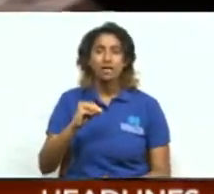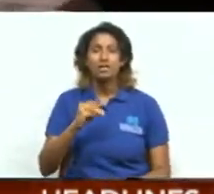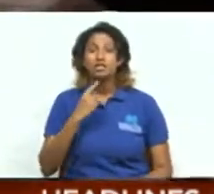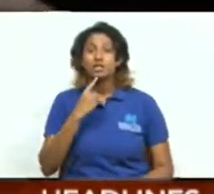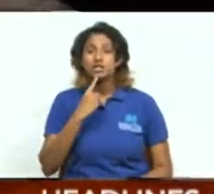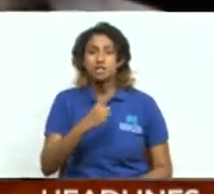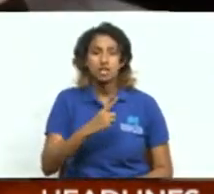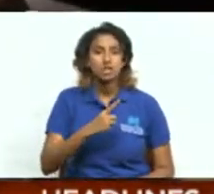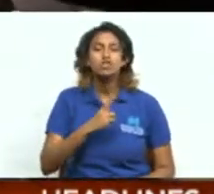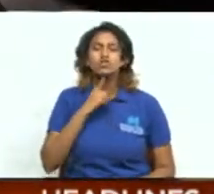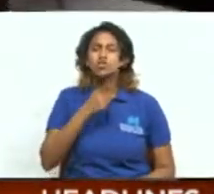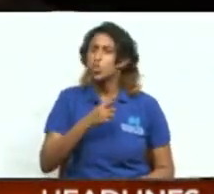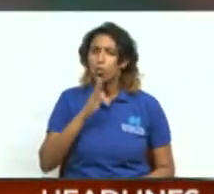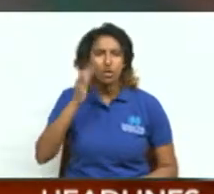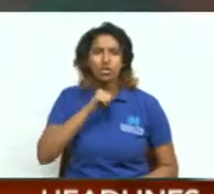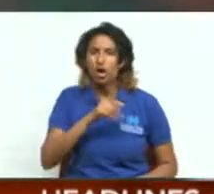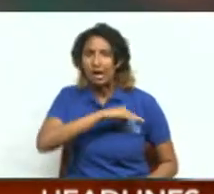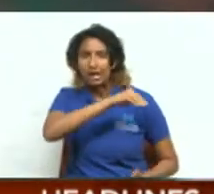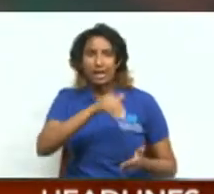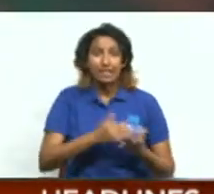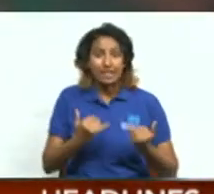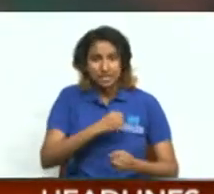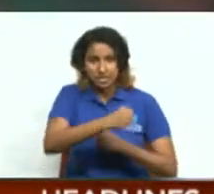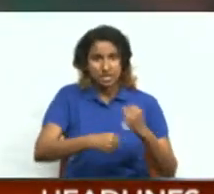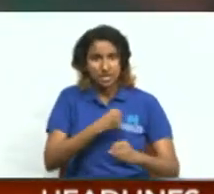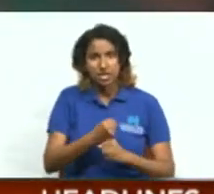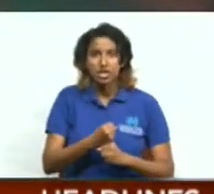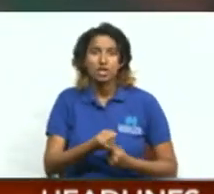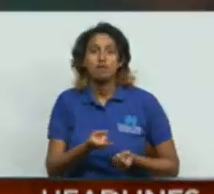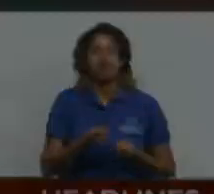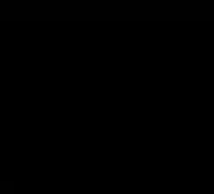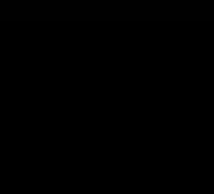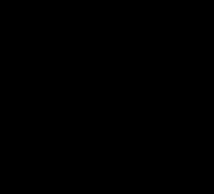year's leak of the SEA exam.